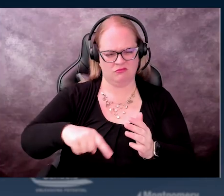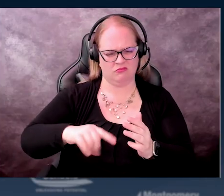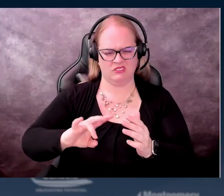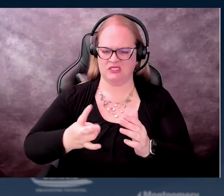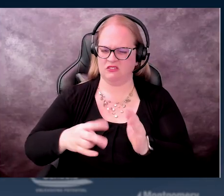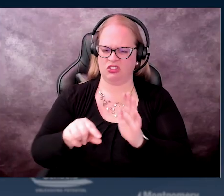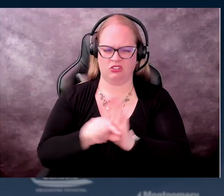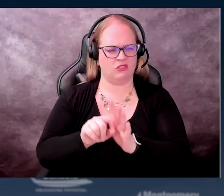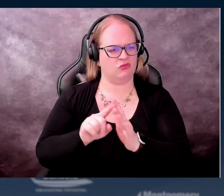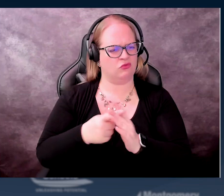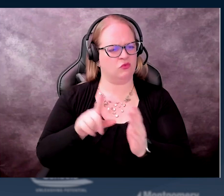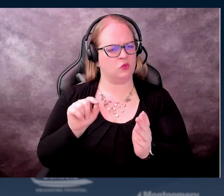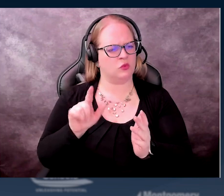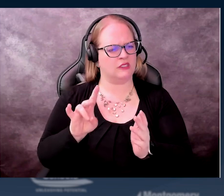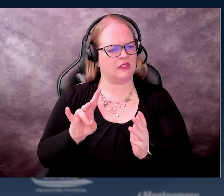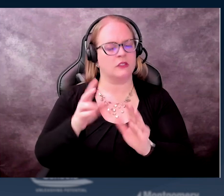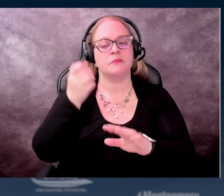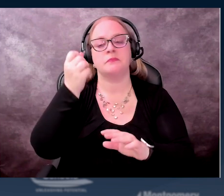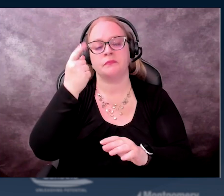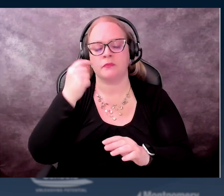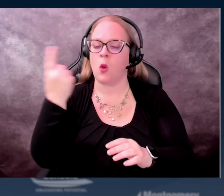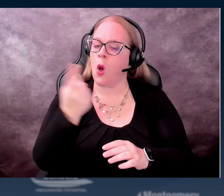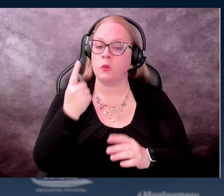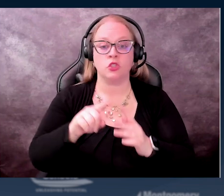students in the